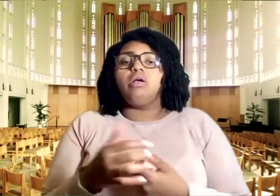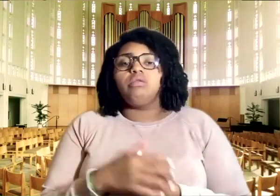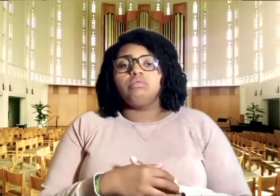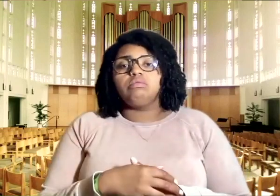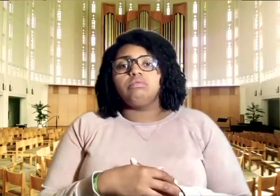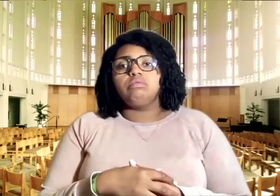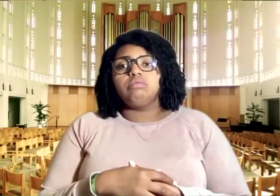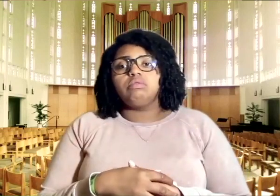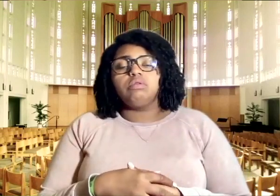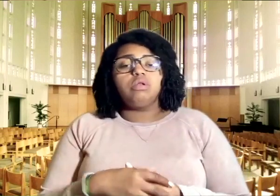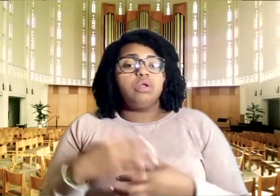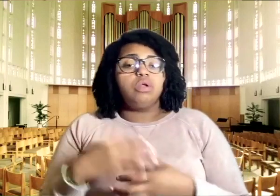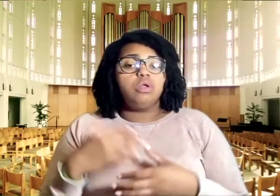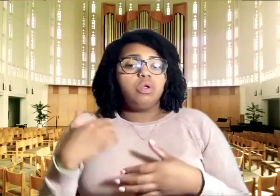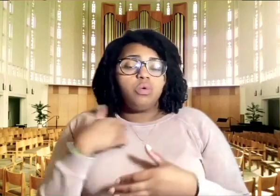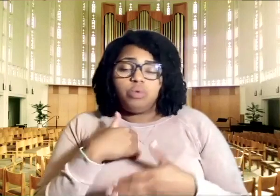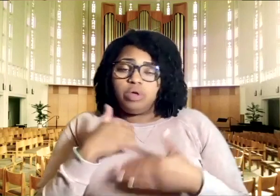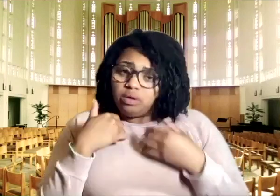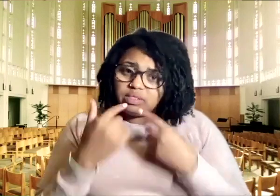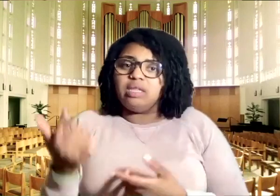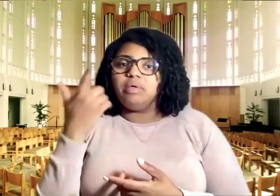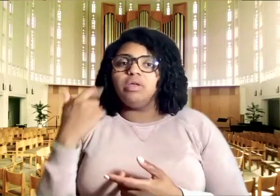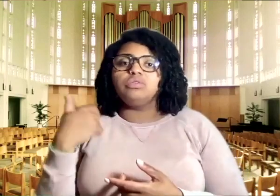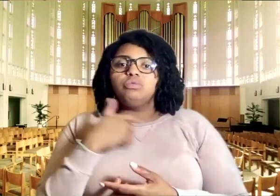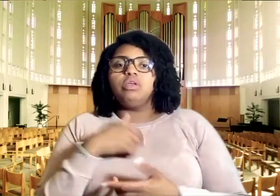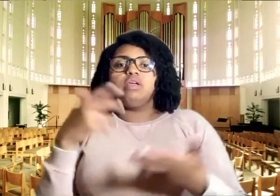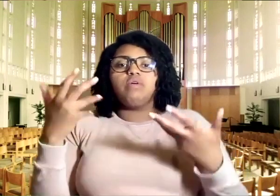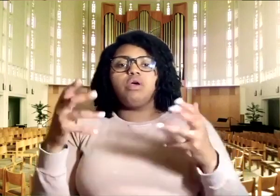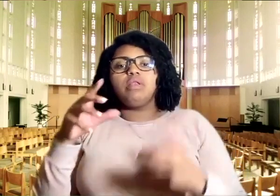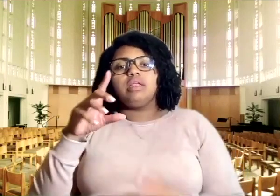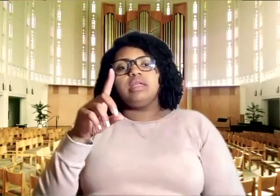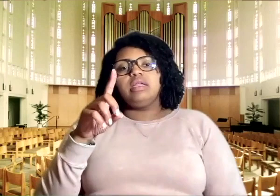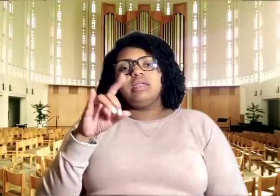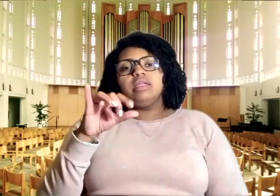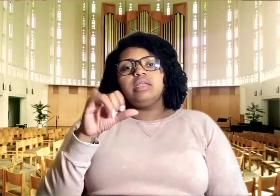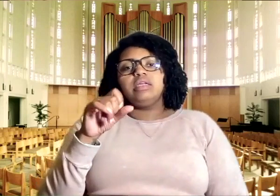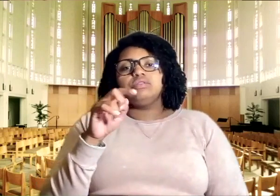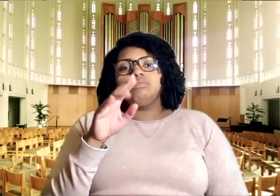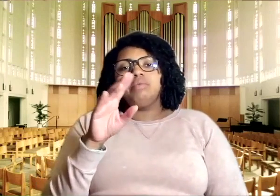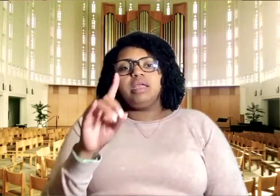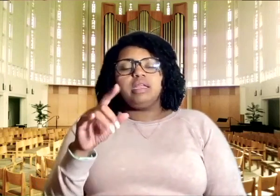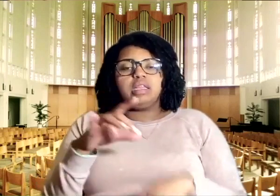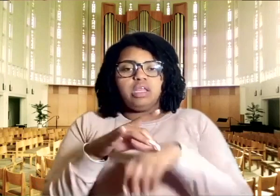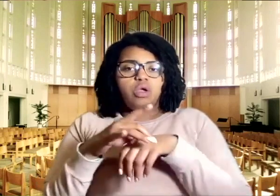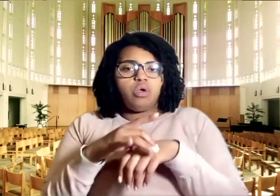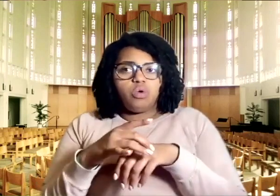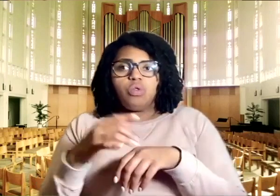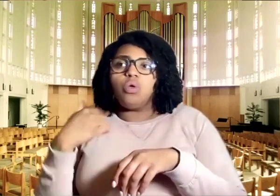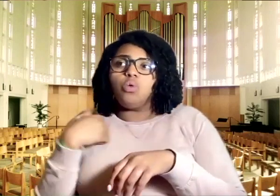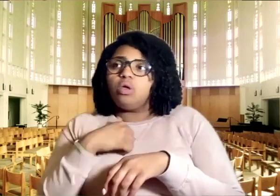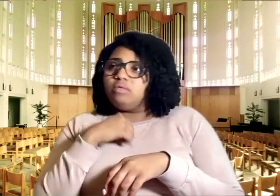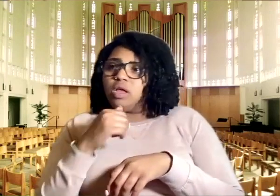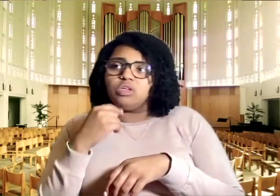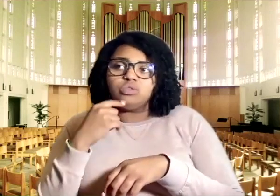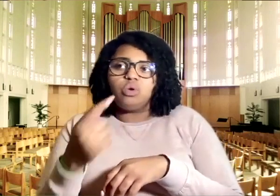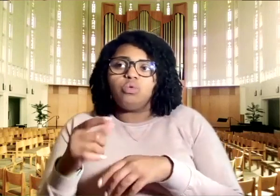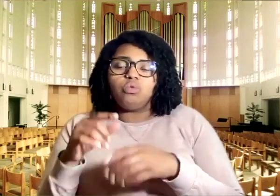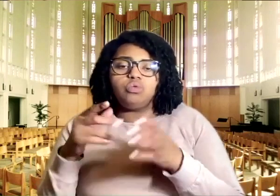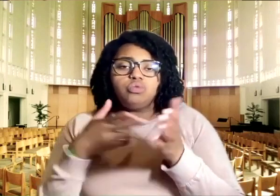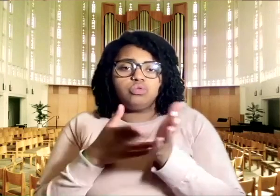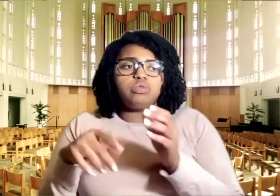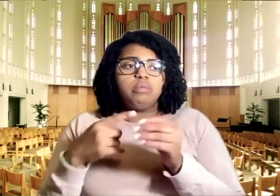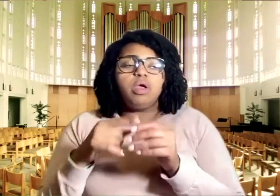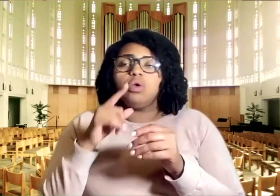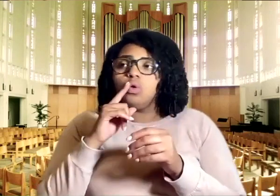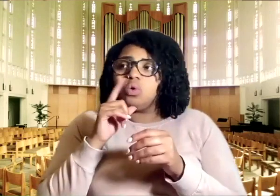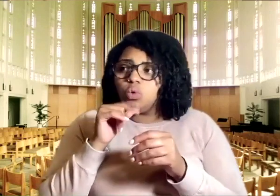because we have decimated the earth. We are confessing because we haven't told the truth about who we are. We are